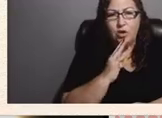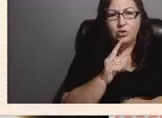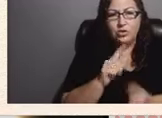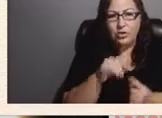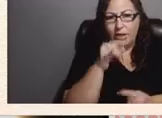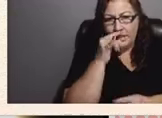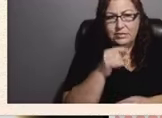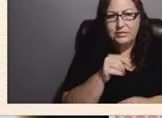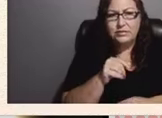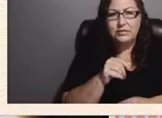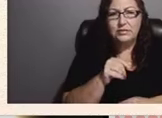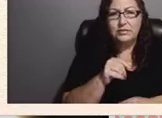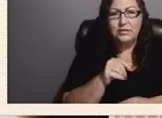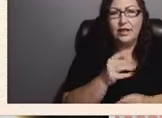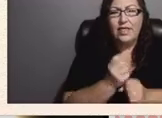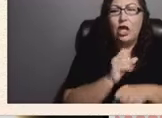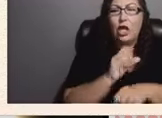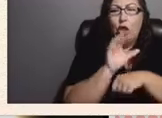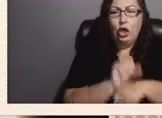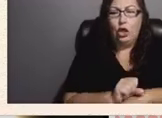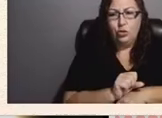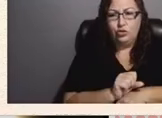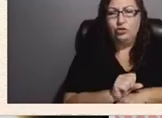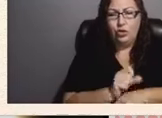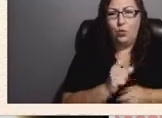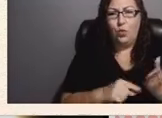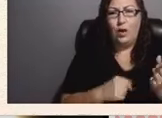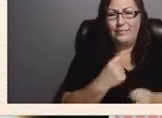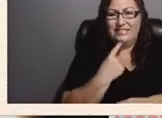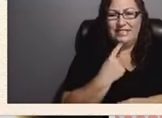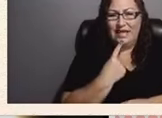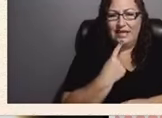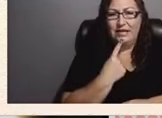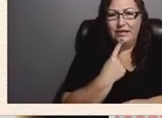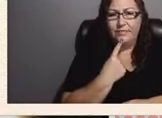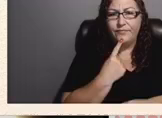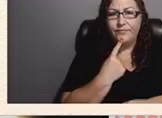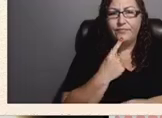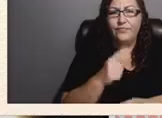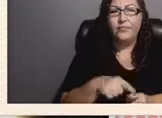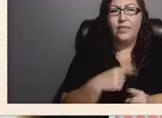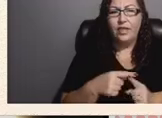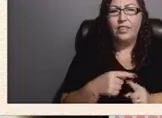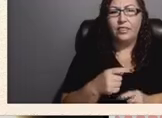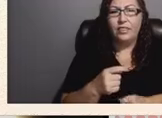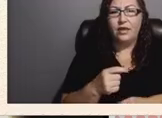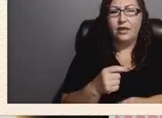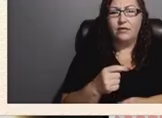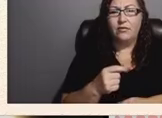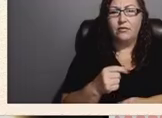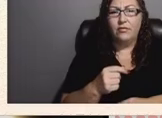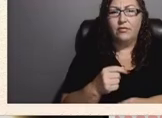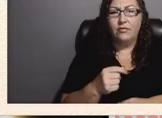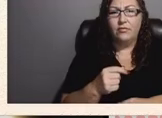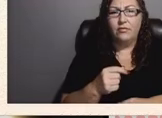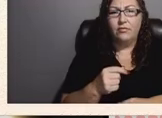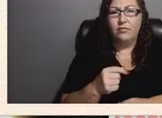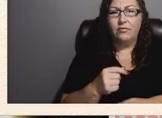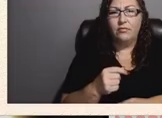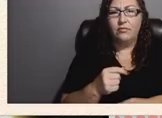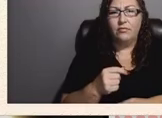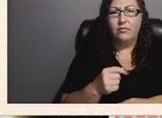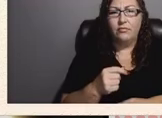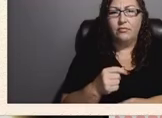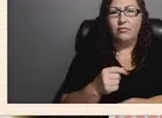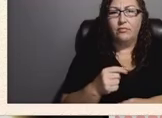get used to what I'm saying. And then I introduce myself to the child. The